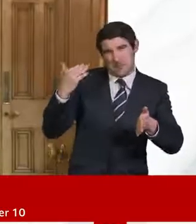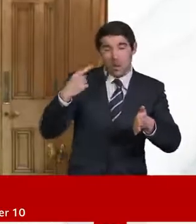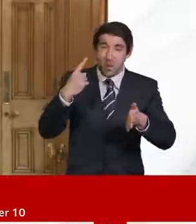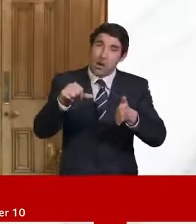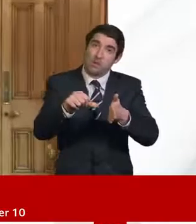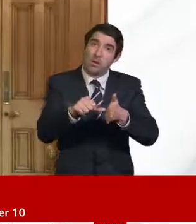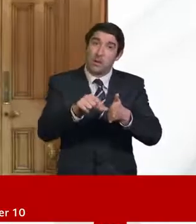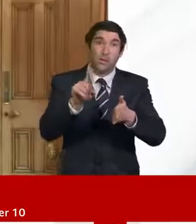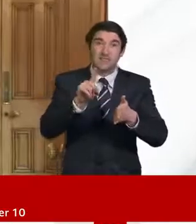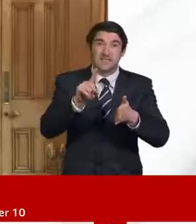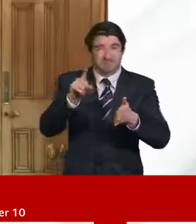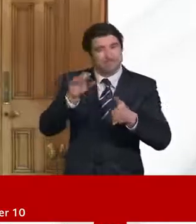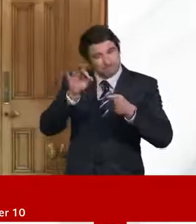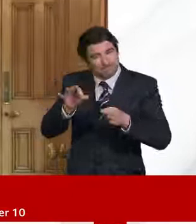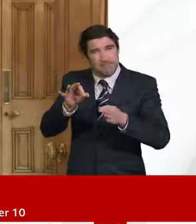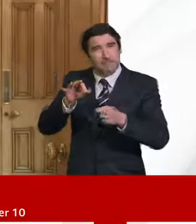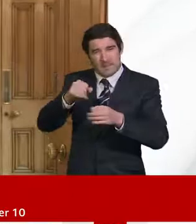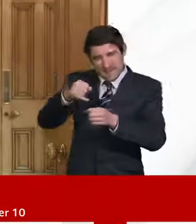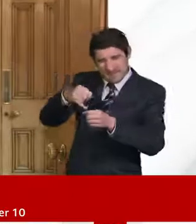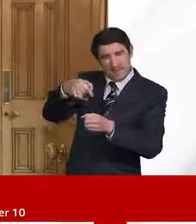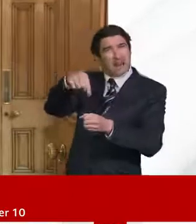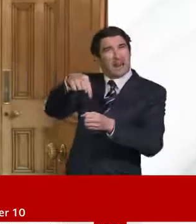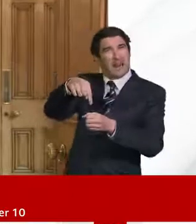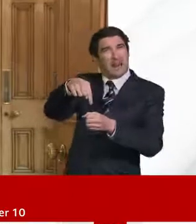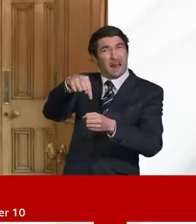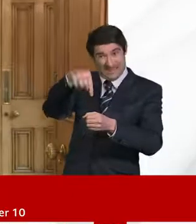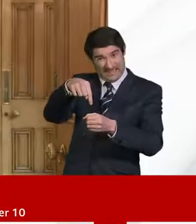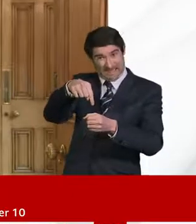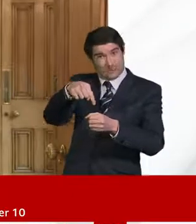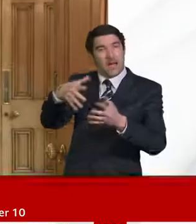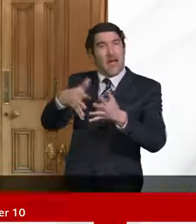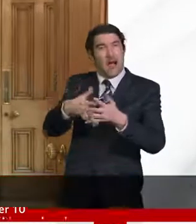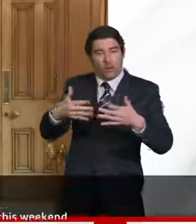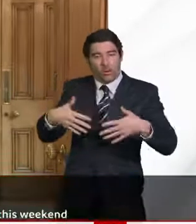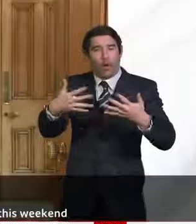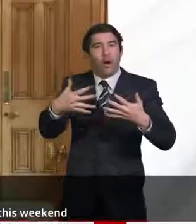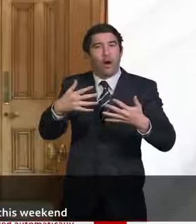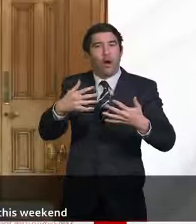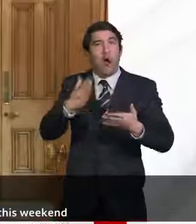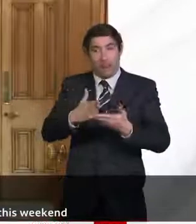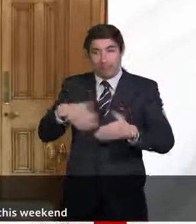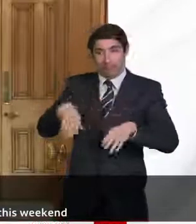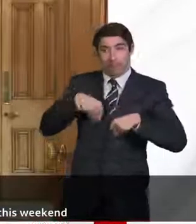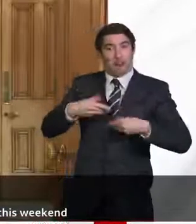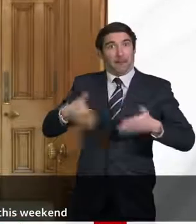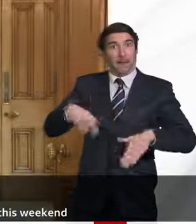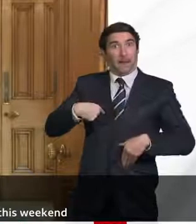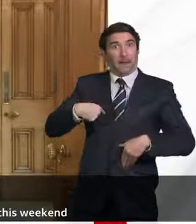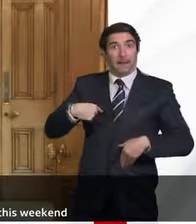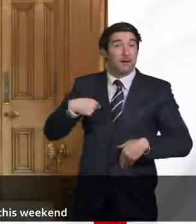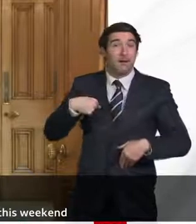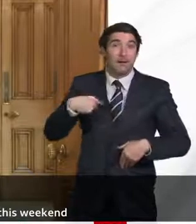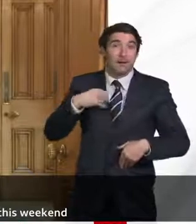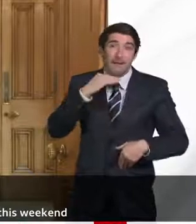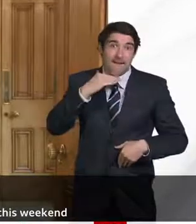overall is supply of the specific reagents, the specific chemicals that are needed in order to make sure that tests are reliable. It's also the case,